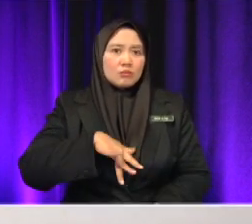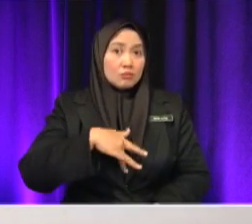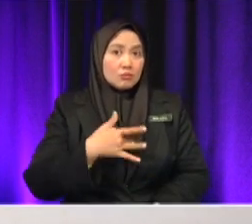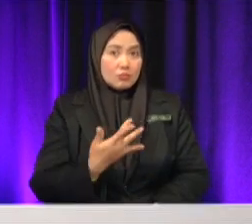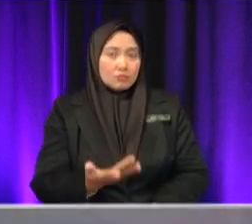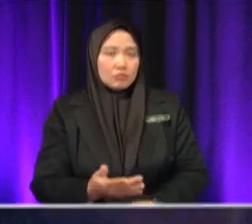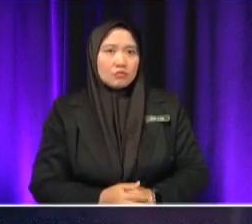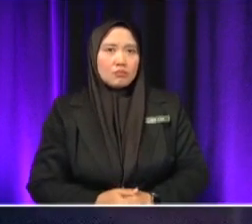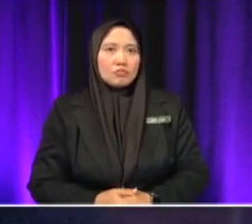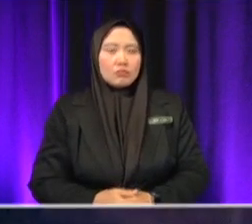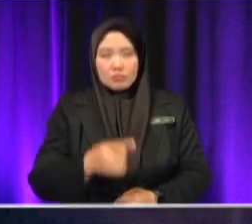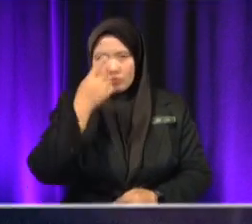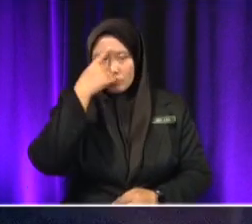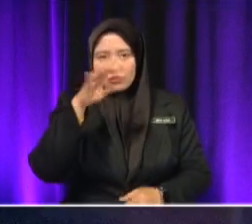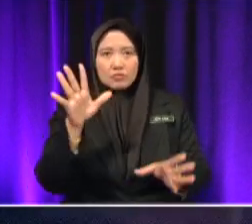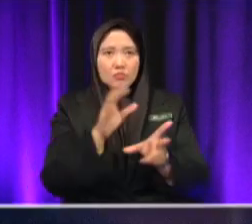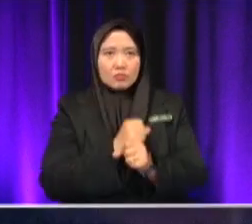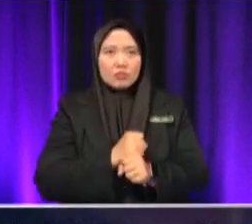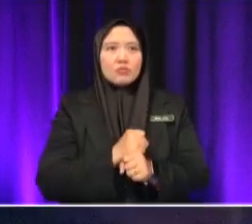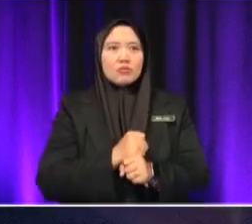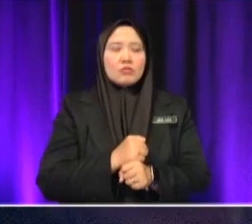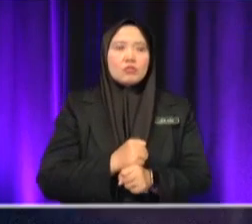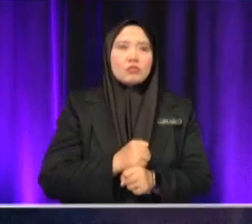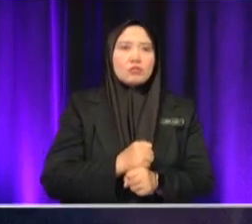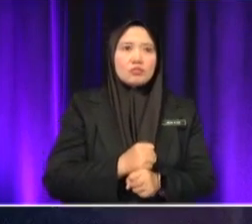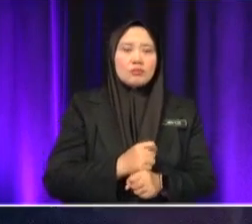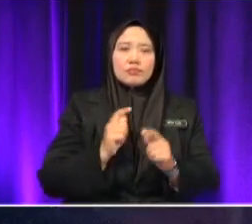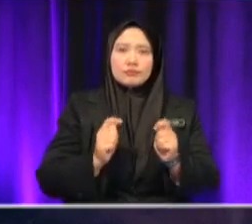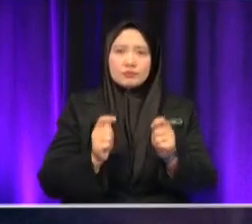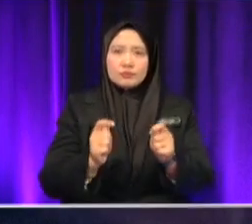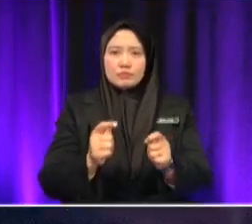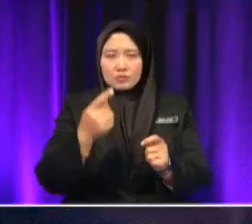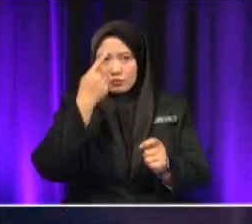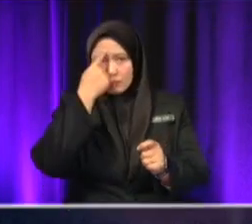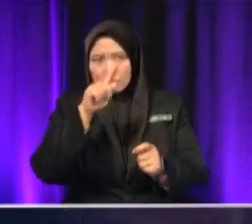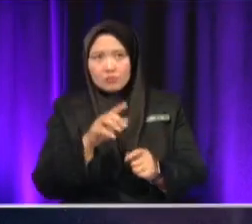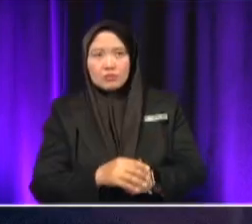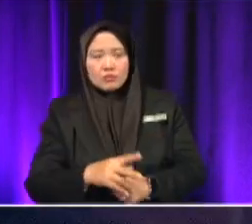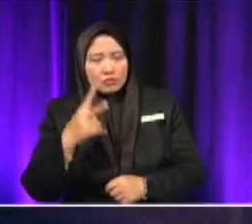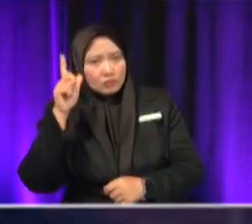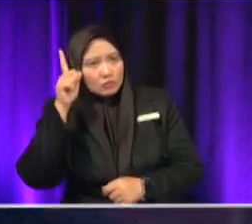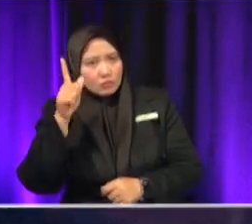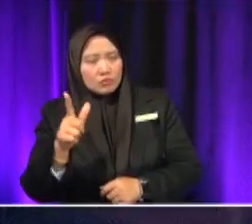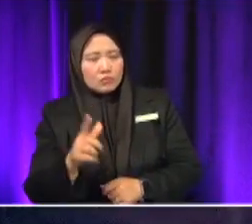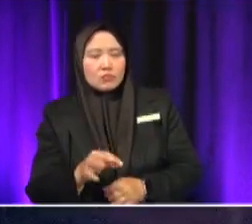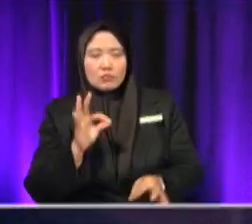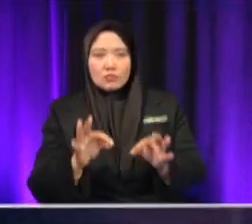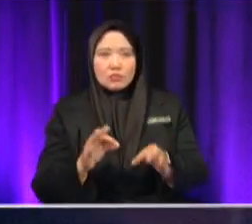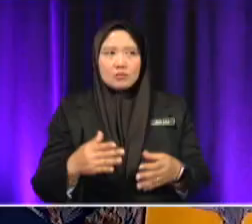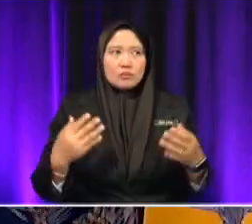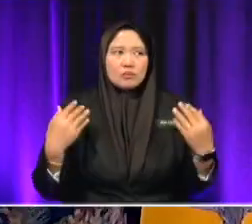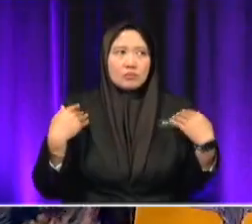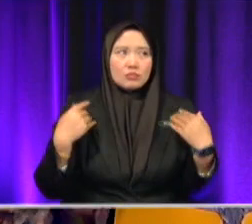point. Taking initiative to the wrong things that they see. Yeah. Okay, good. Okay, thank you, Adriana. So viewers at home,